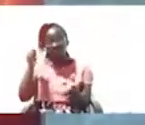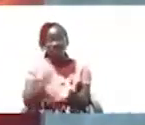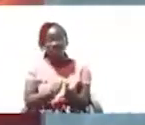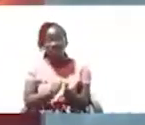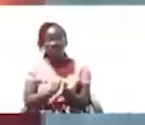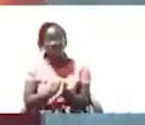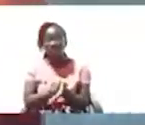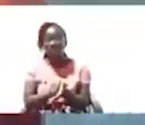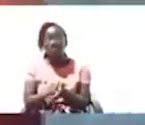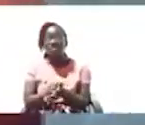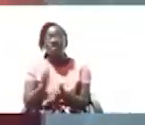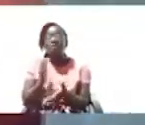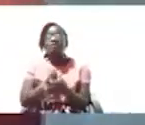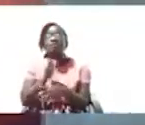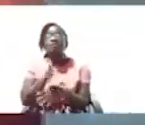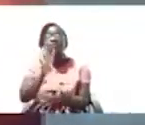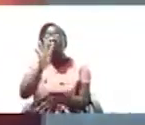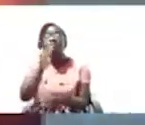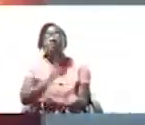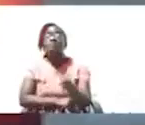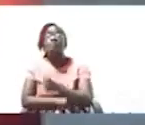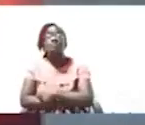As for 4 days,